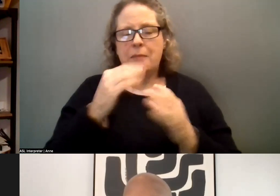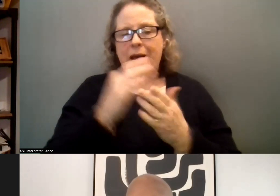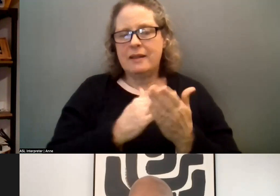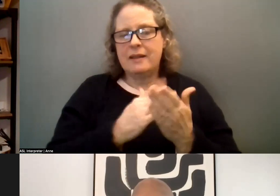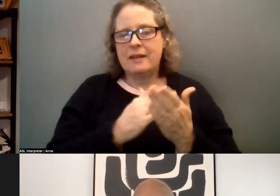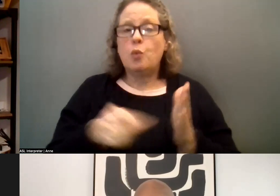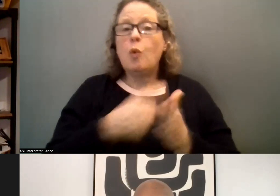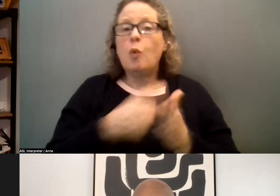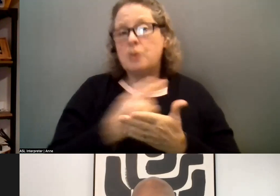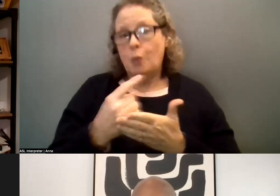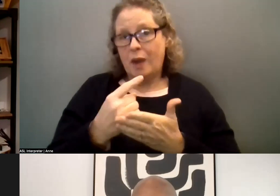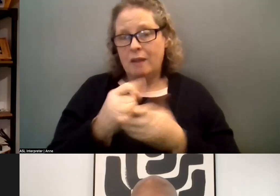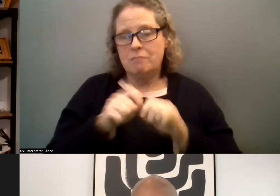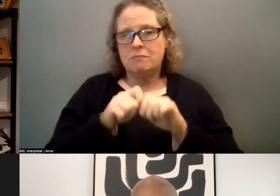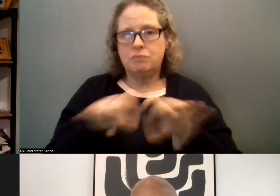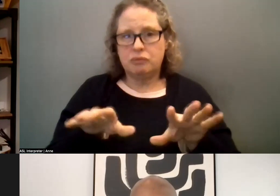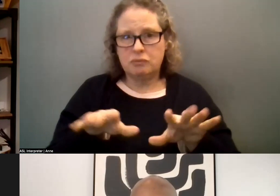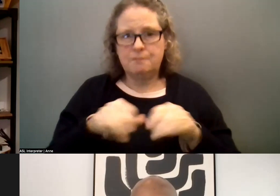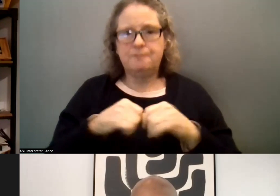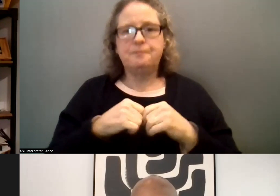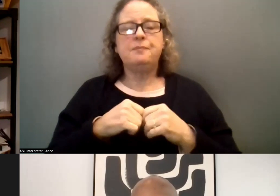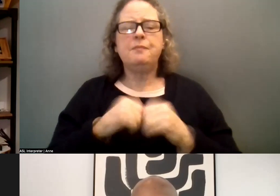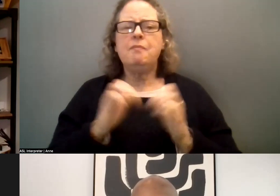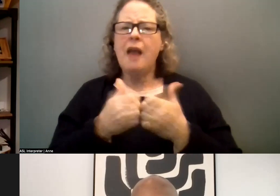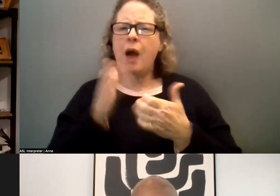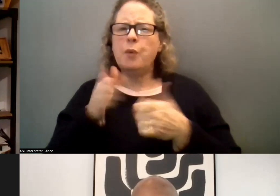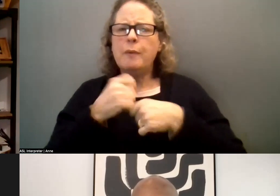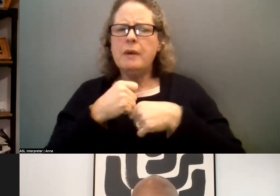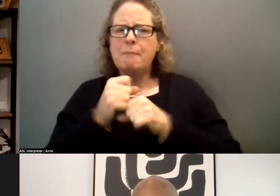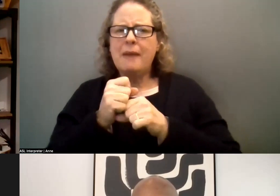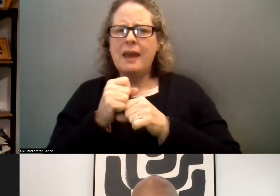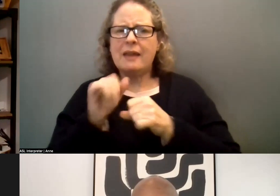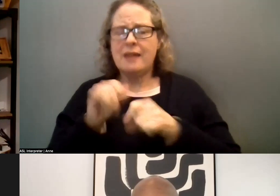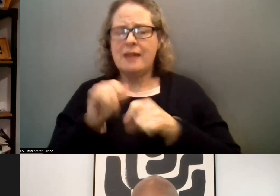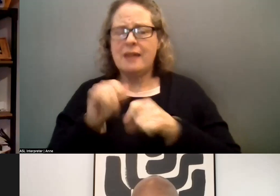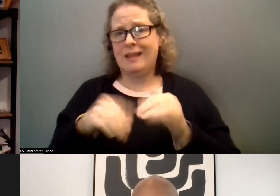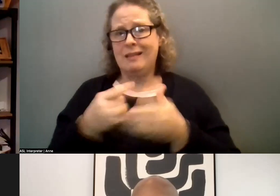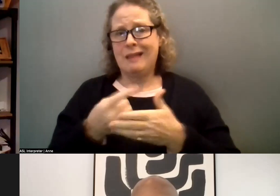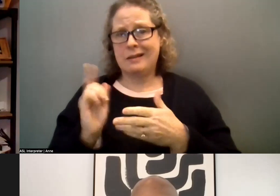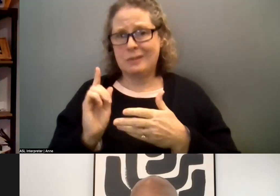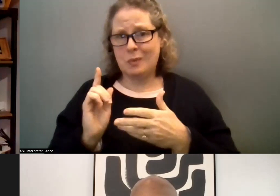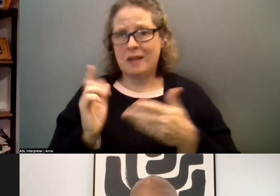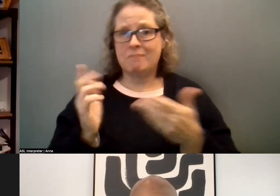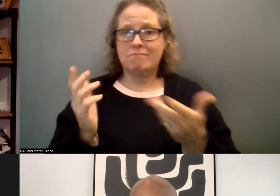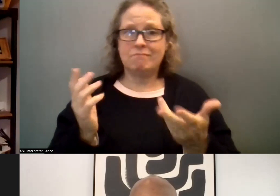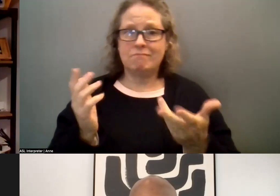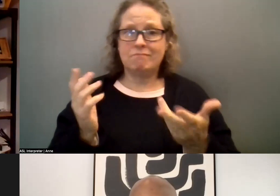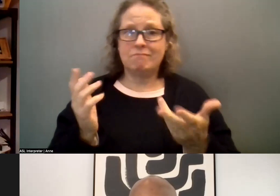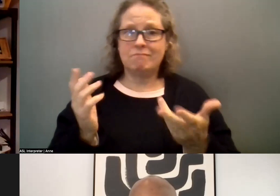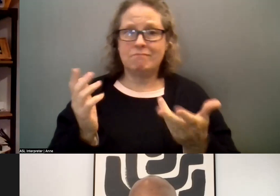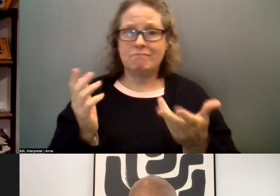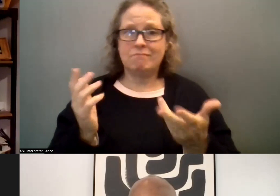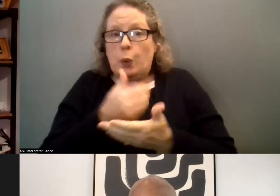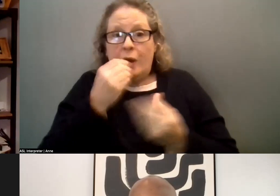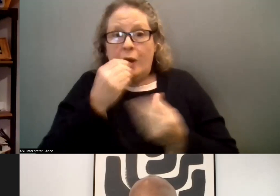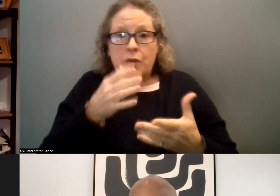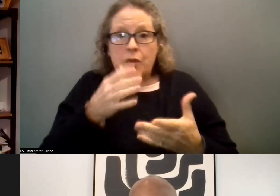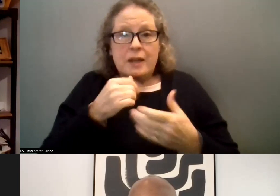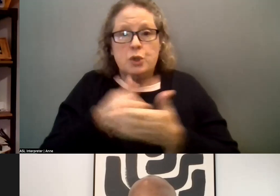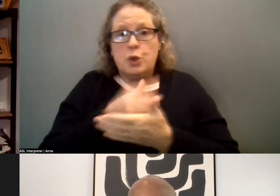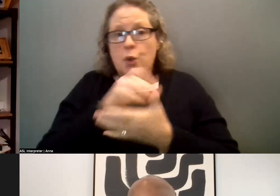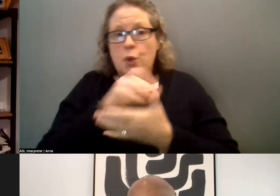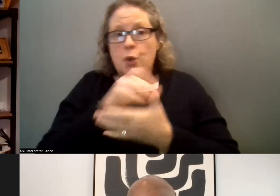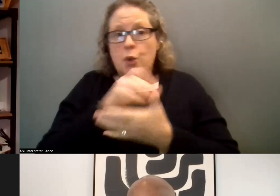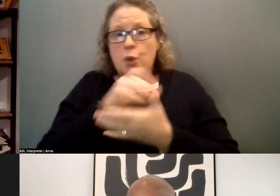Mhm. how are we going to make it different than the last time? Even if it's not a new piece of content, it is just a